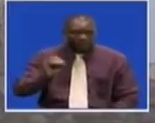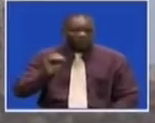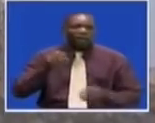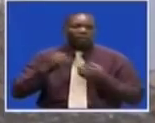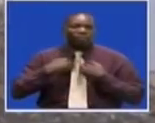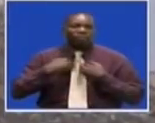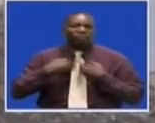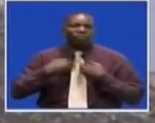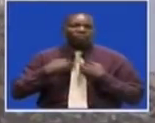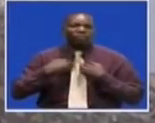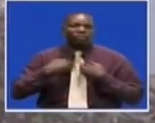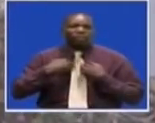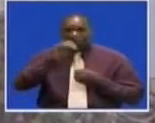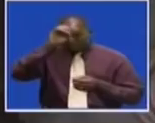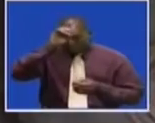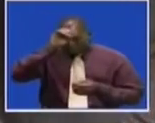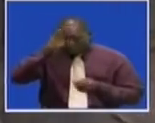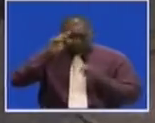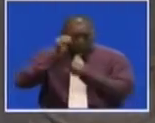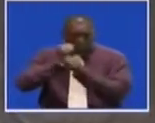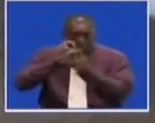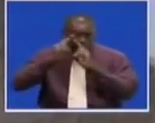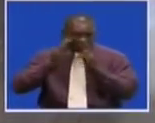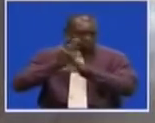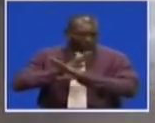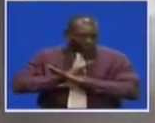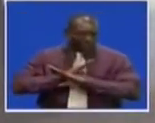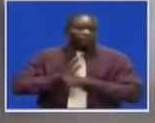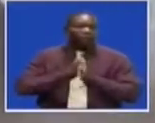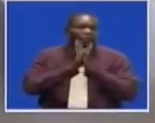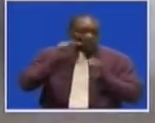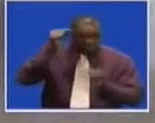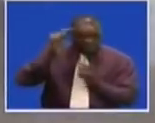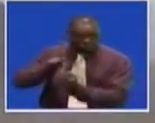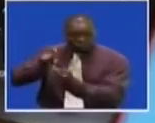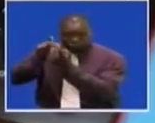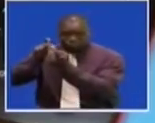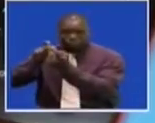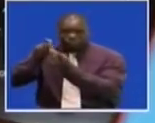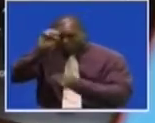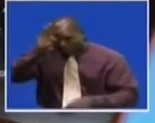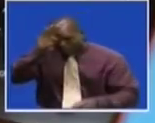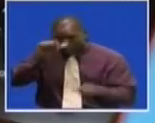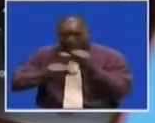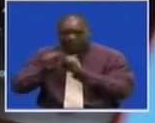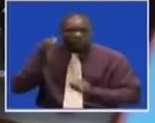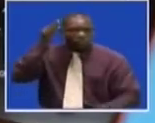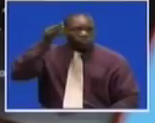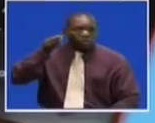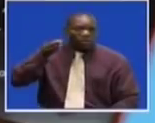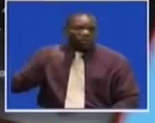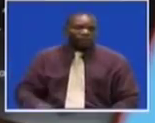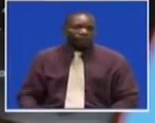Workers Union of Zambia is asking government to take the mine to task over its future. I want to ensure